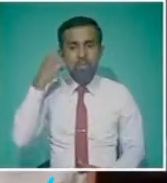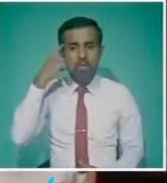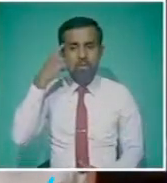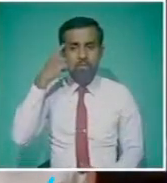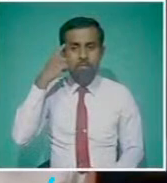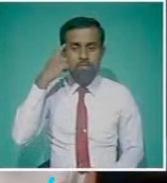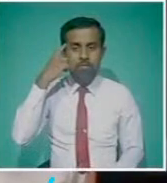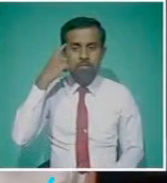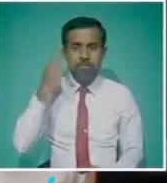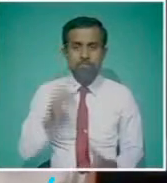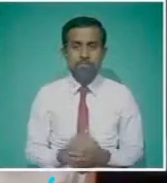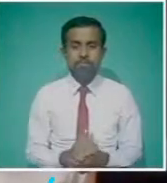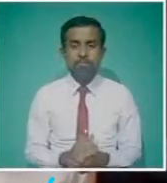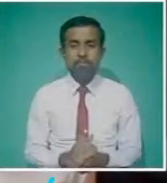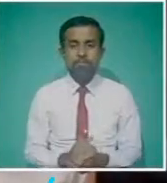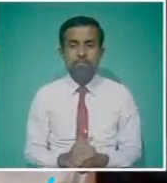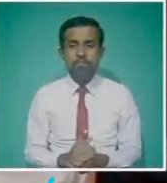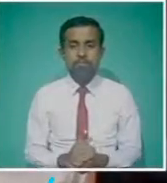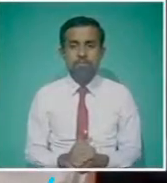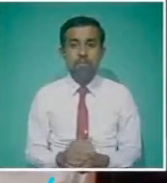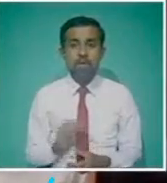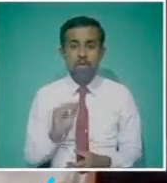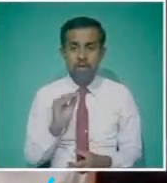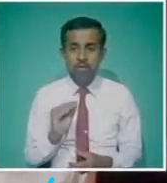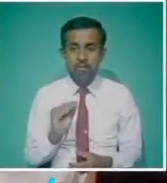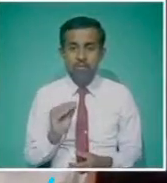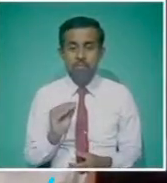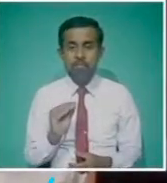it. But